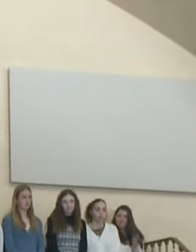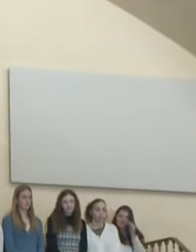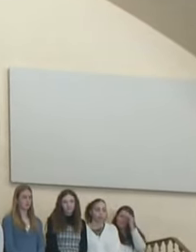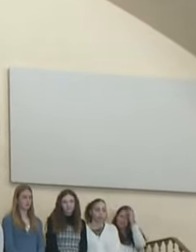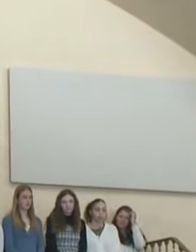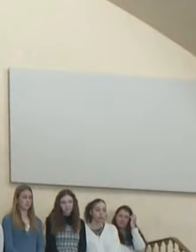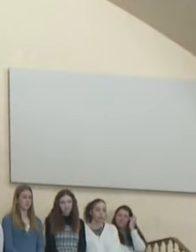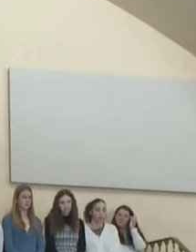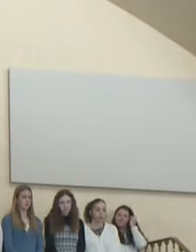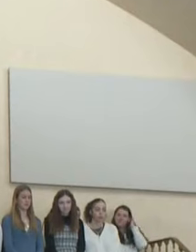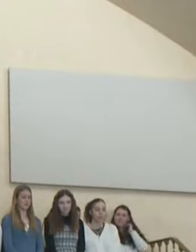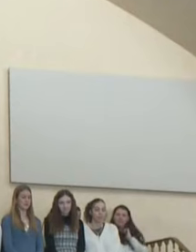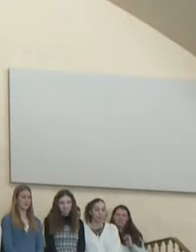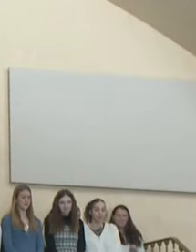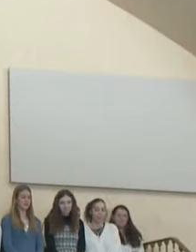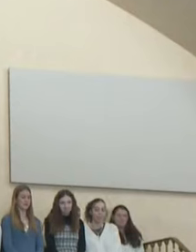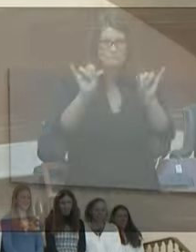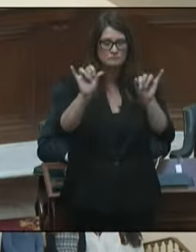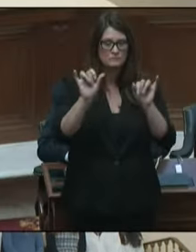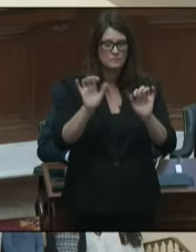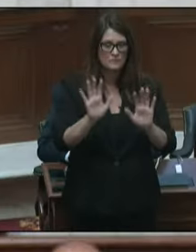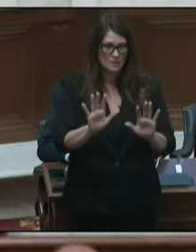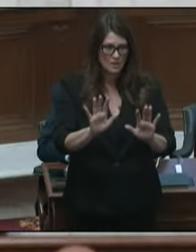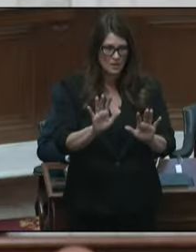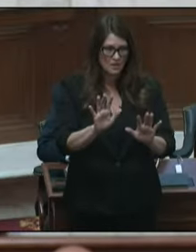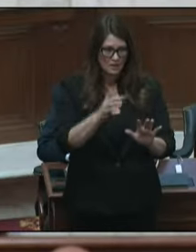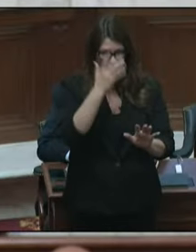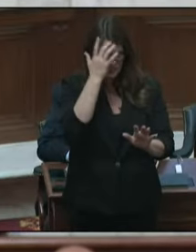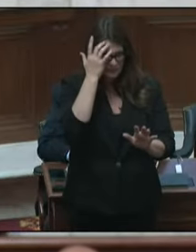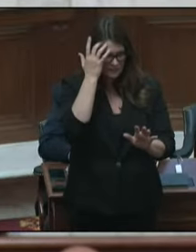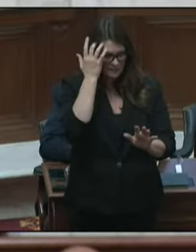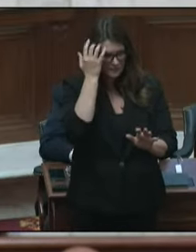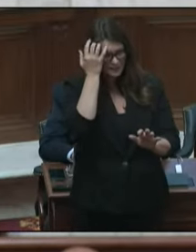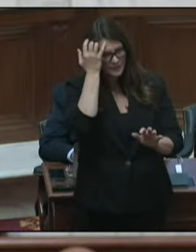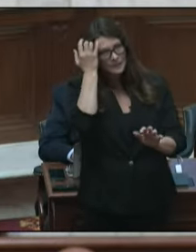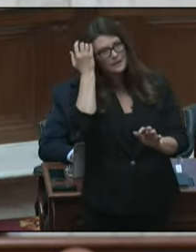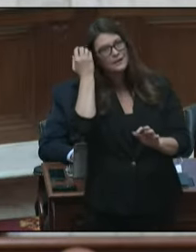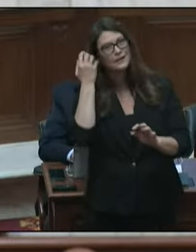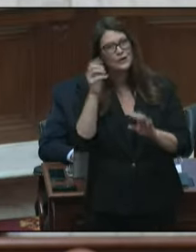Now just stand there. This is going to be really hard on you, but you can make it.